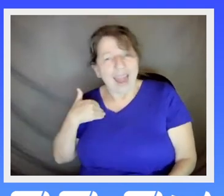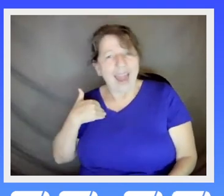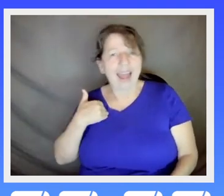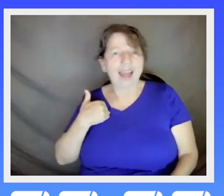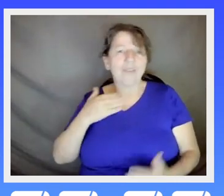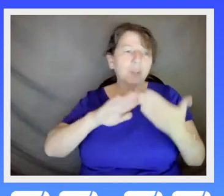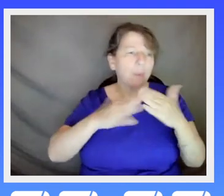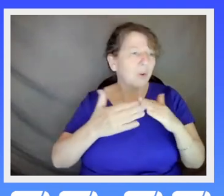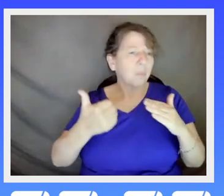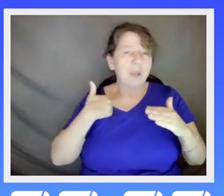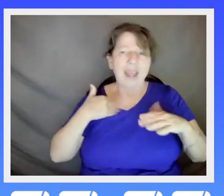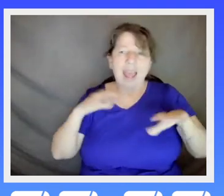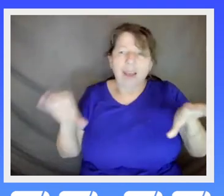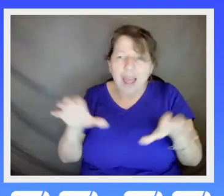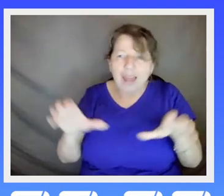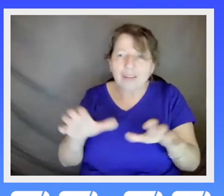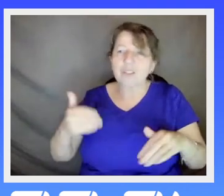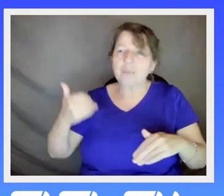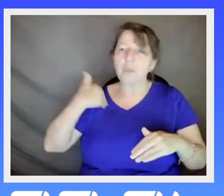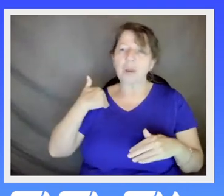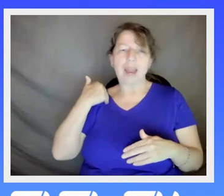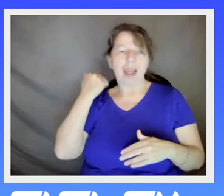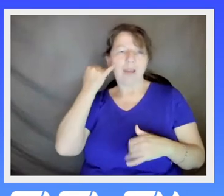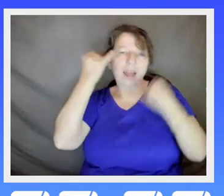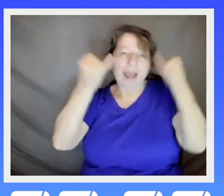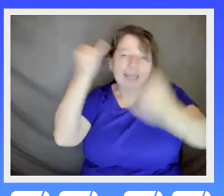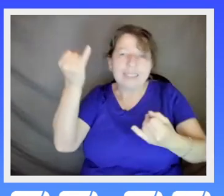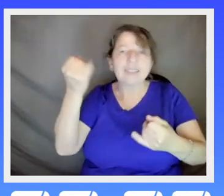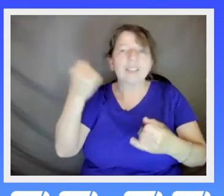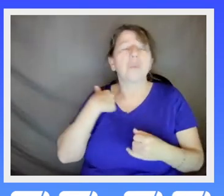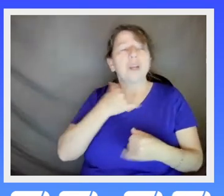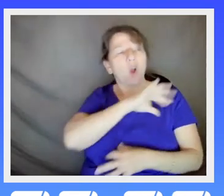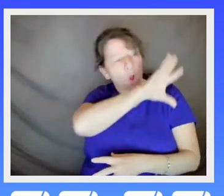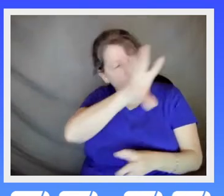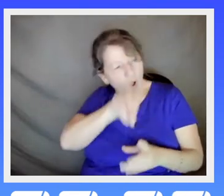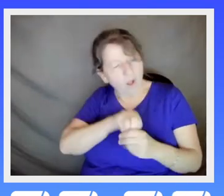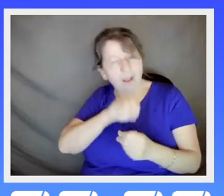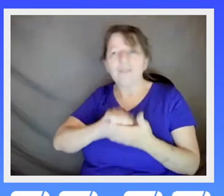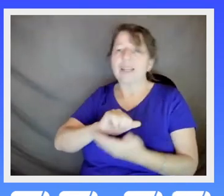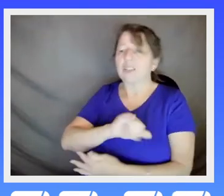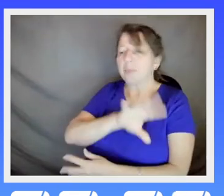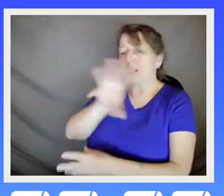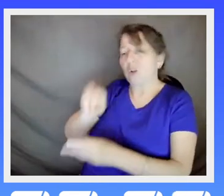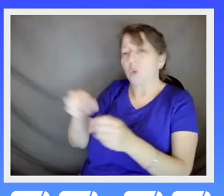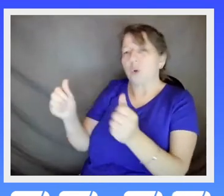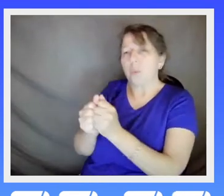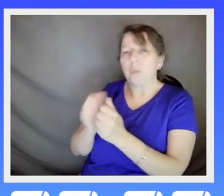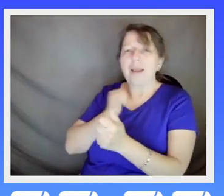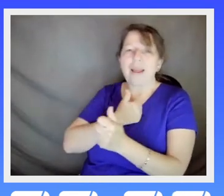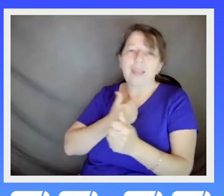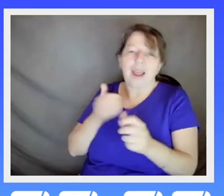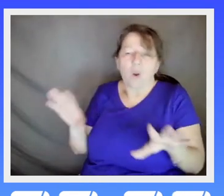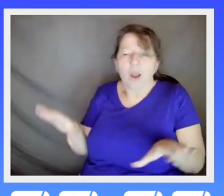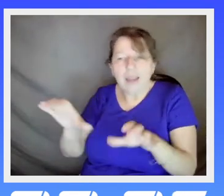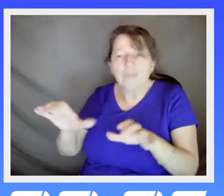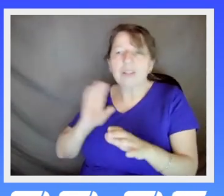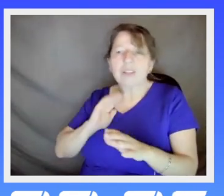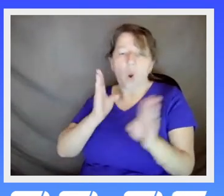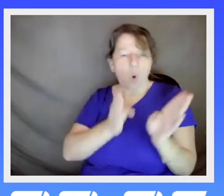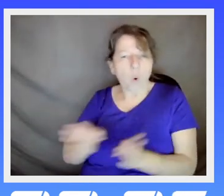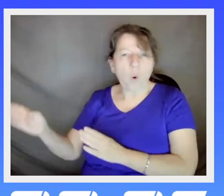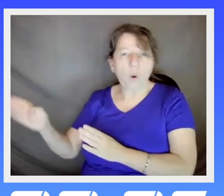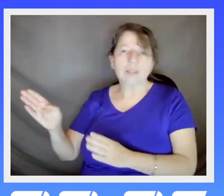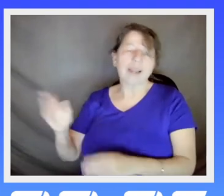and ensuring that this is a foundation for every other bit of advocacy and organizing that we're doing with city government as a platform for it all. So I